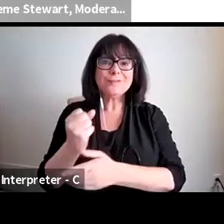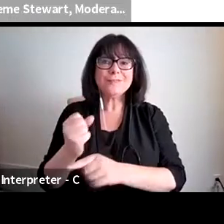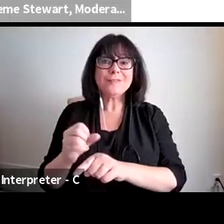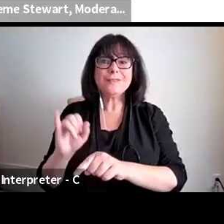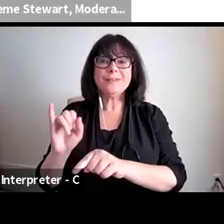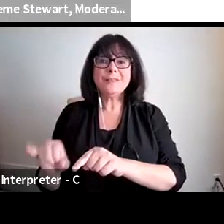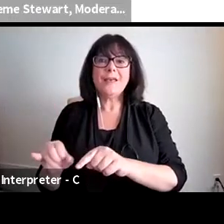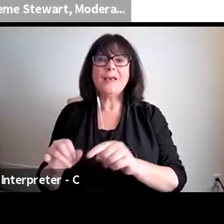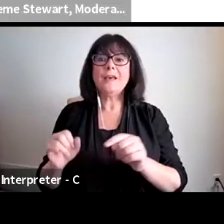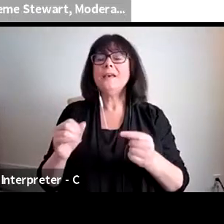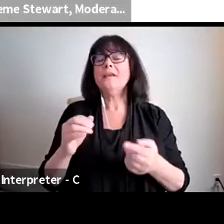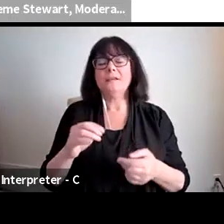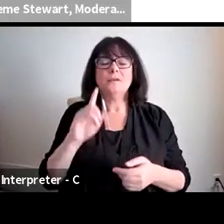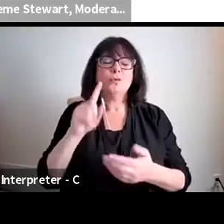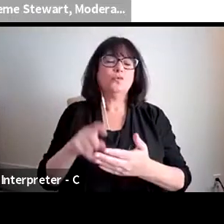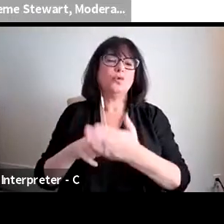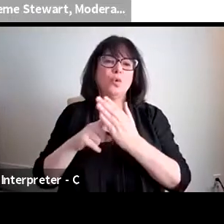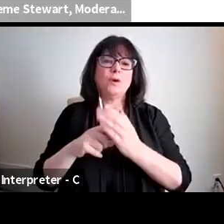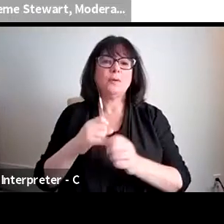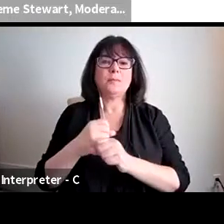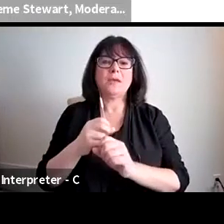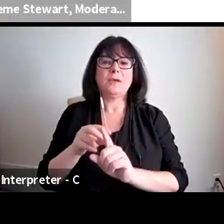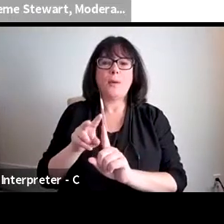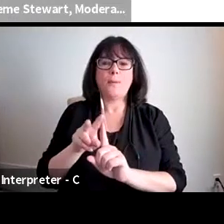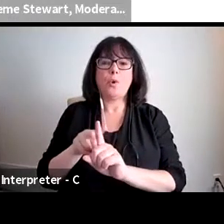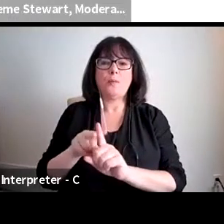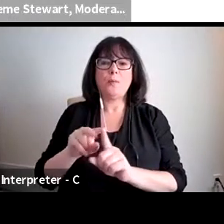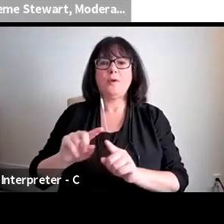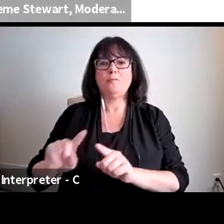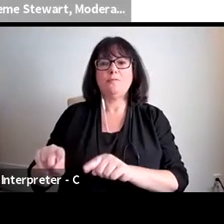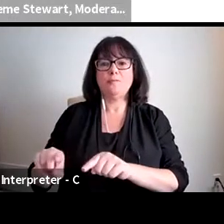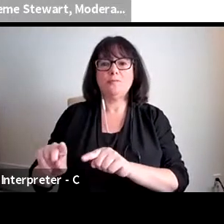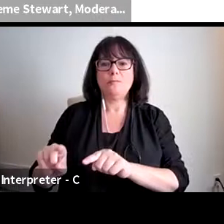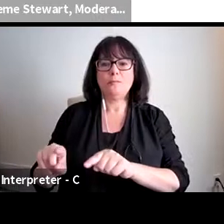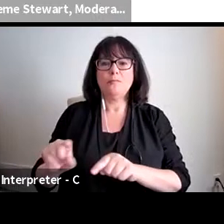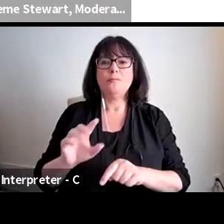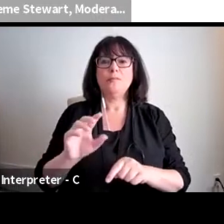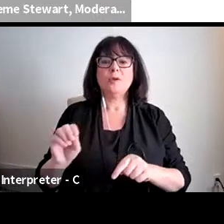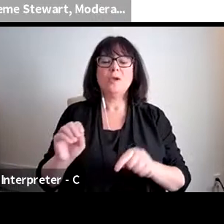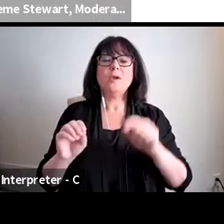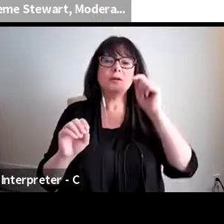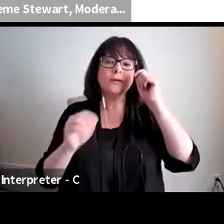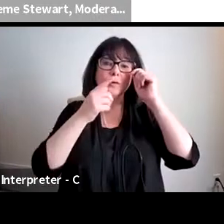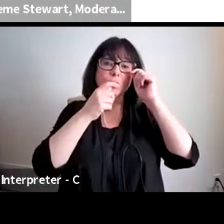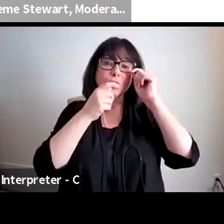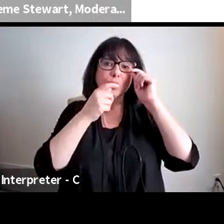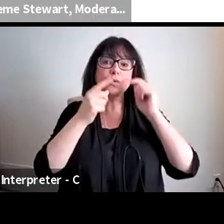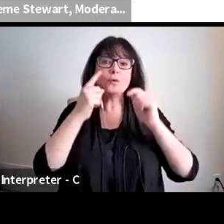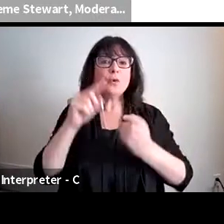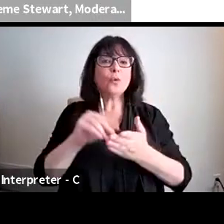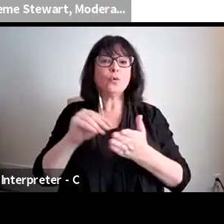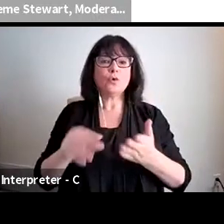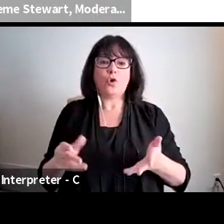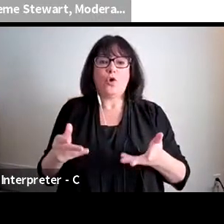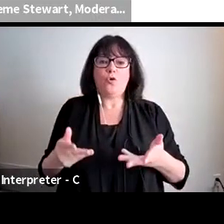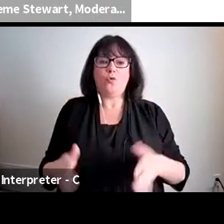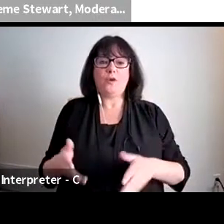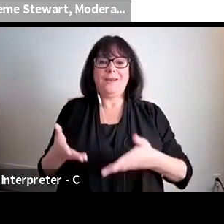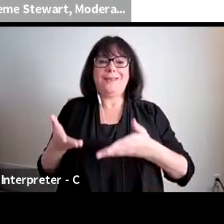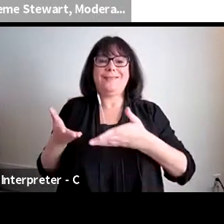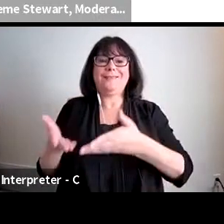so we know how many people are there. And it would be primarily directed to the students who are already on campus. We wouldn't